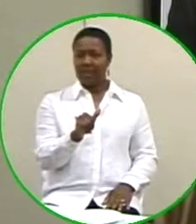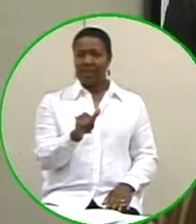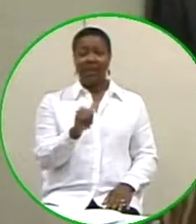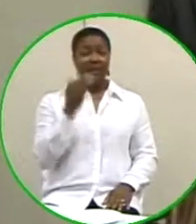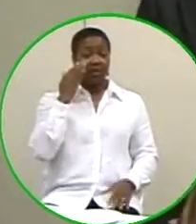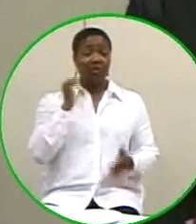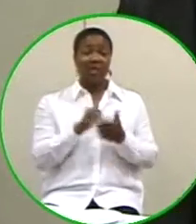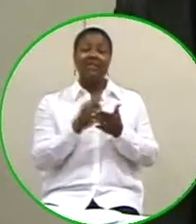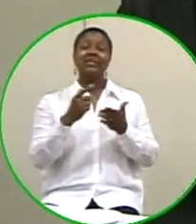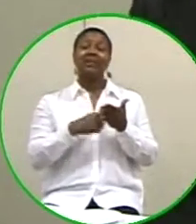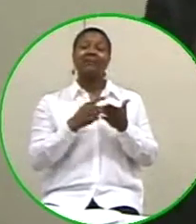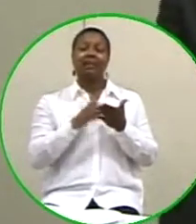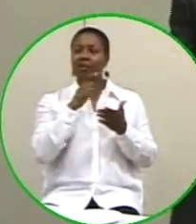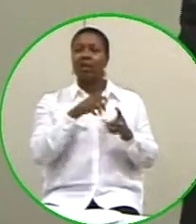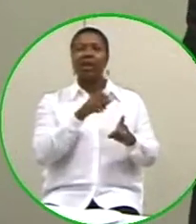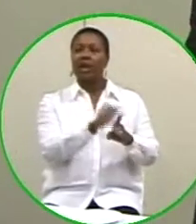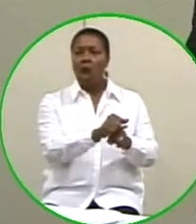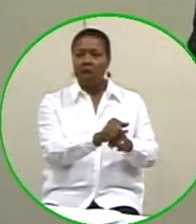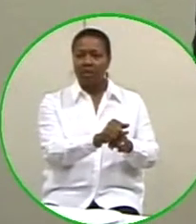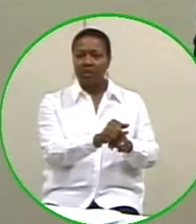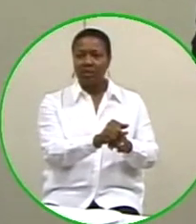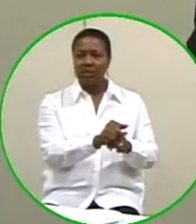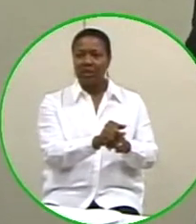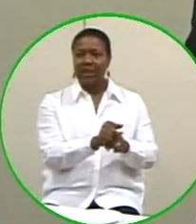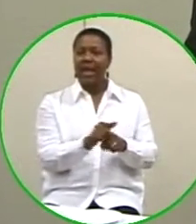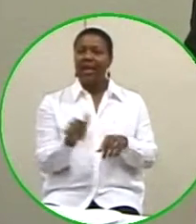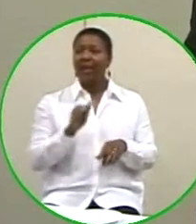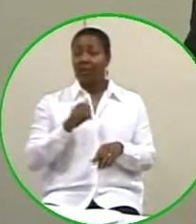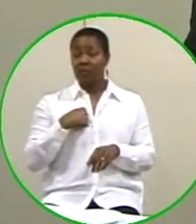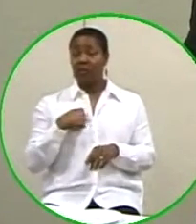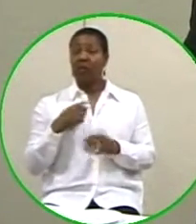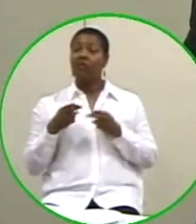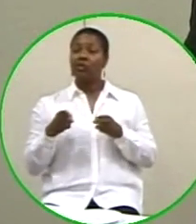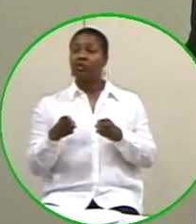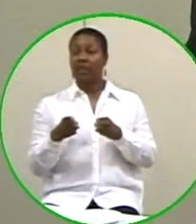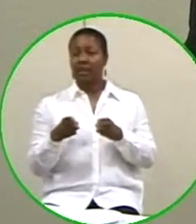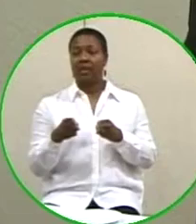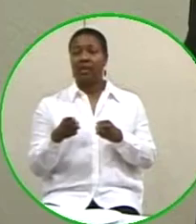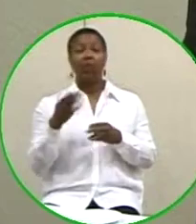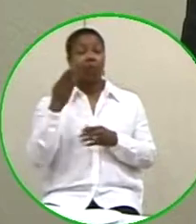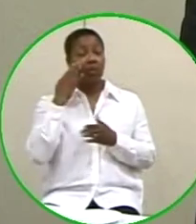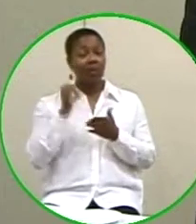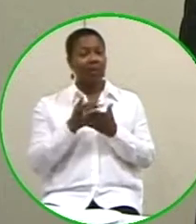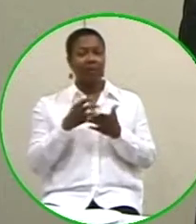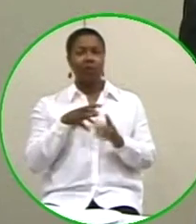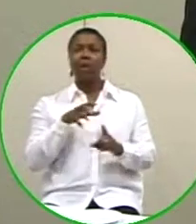they know they'll get away with it a lot, just like we do when we're speeding. We know we might get caught,